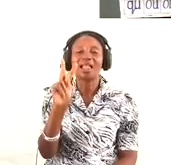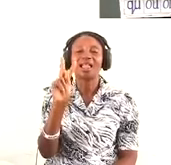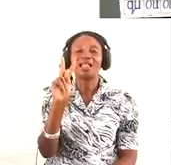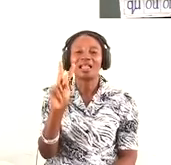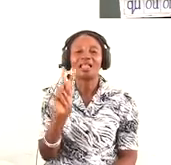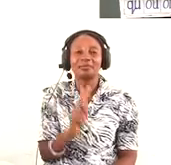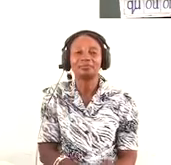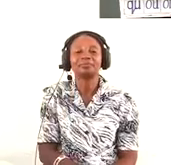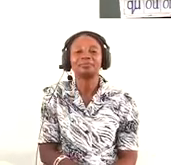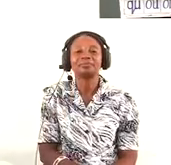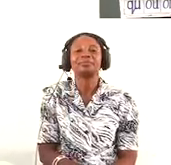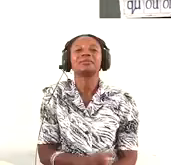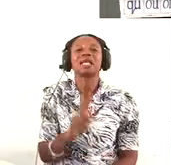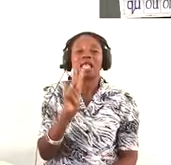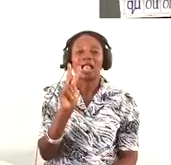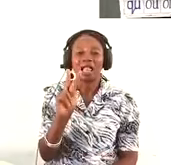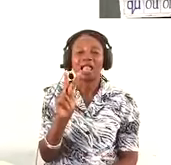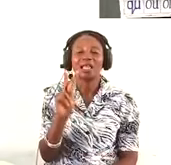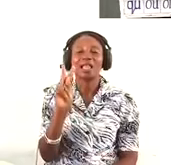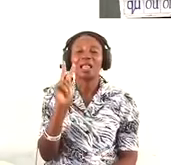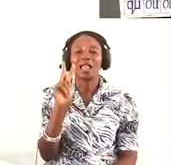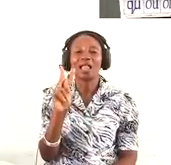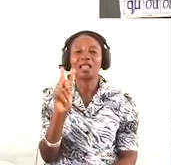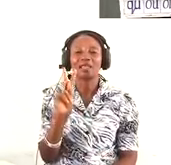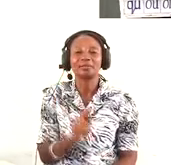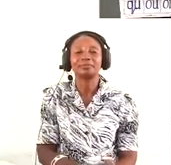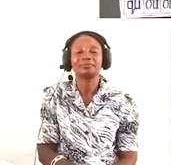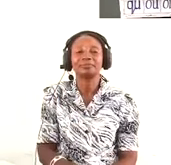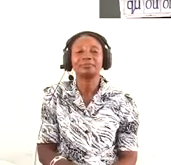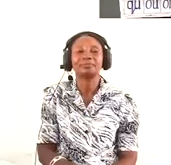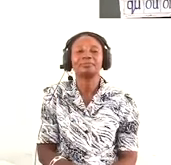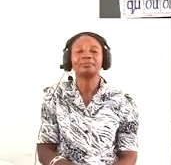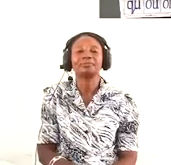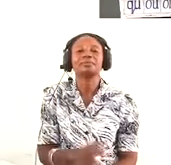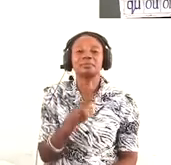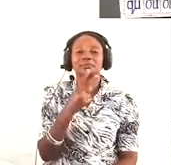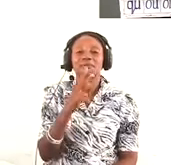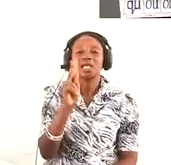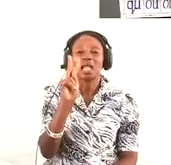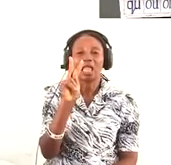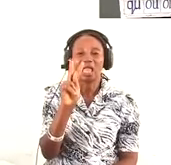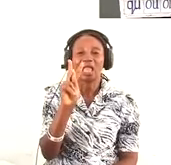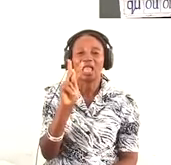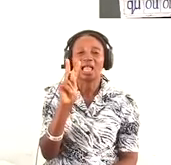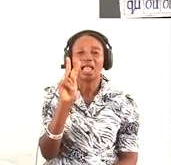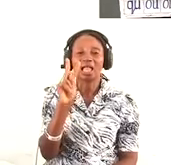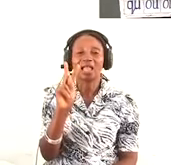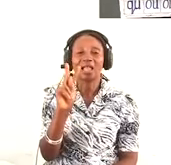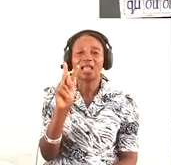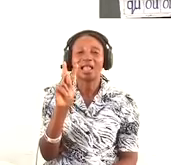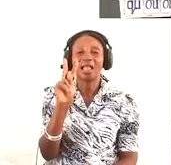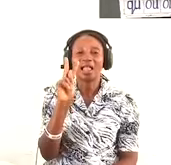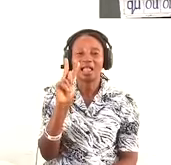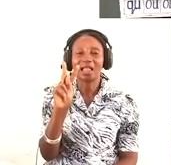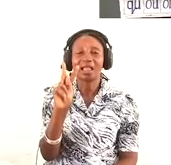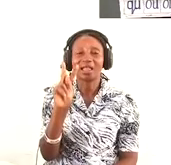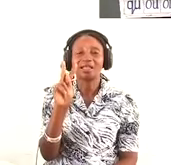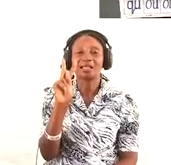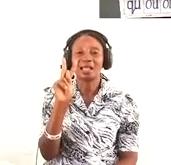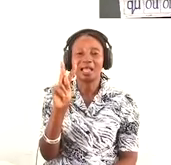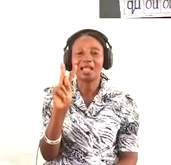same sound. They all produce k. K. Look at the K. K.